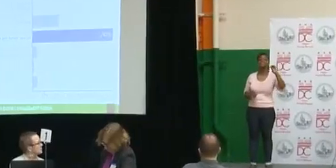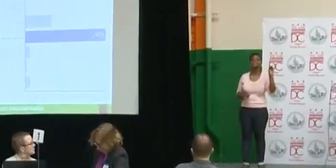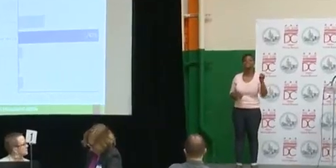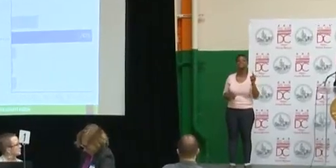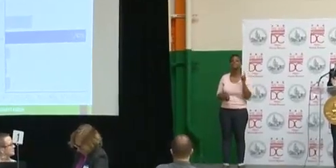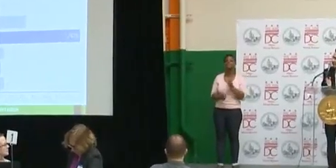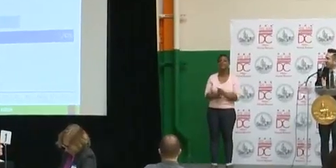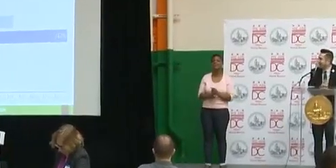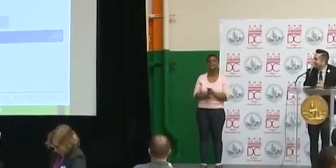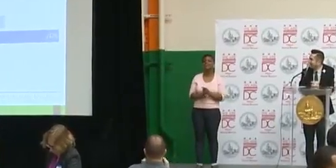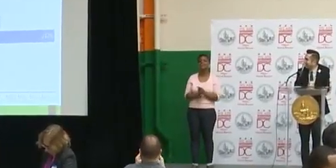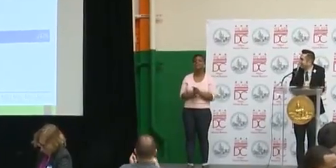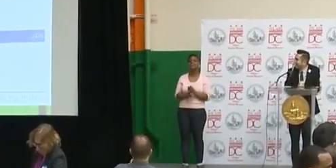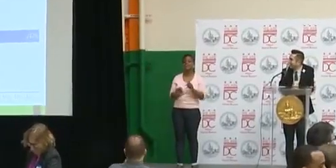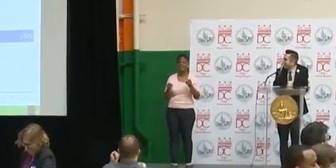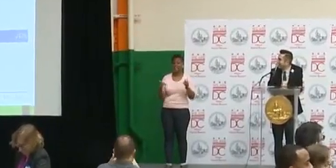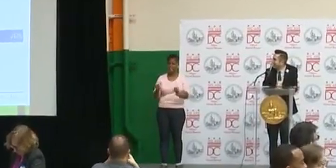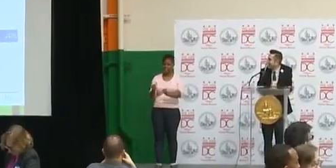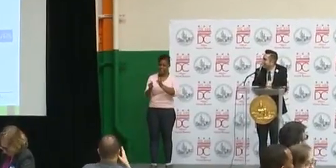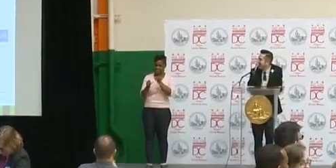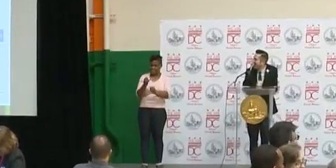All right, here's our final leaderboard.